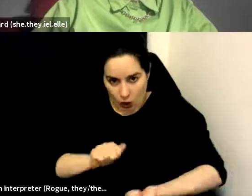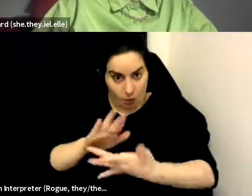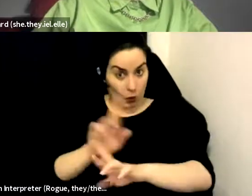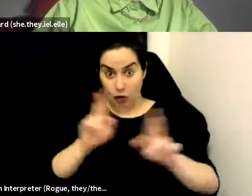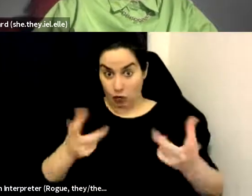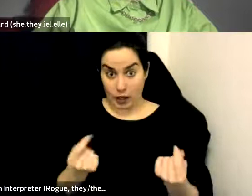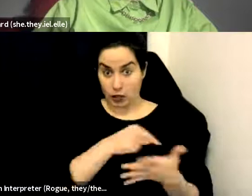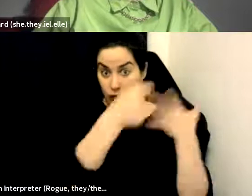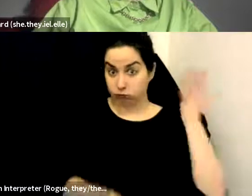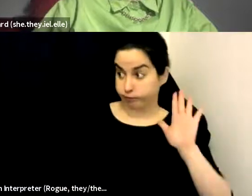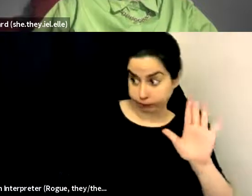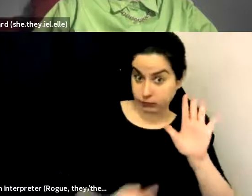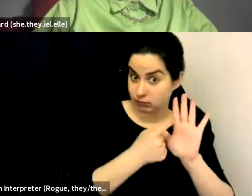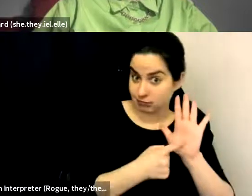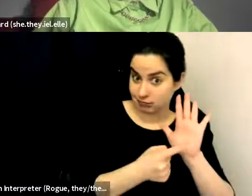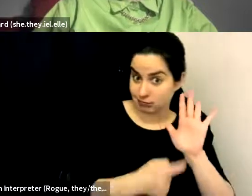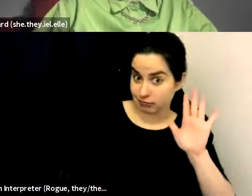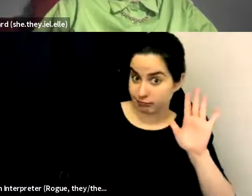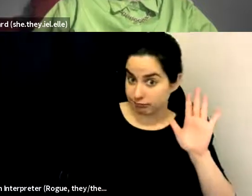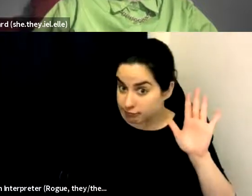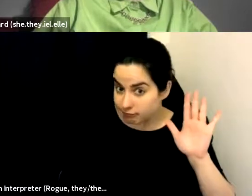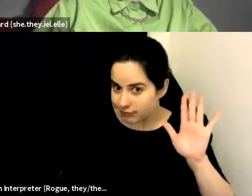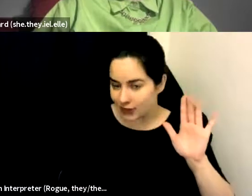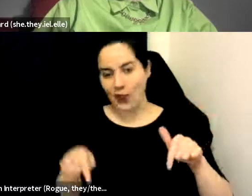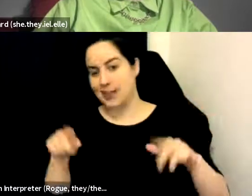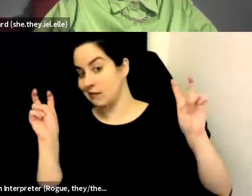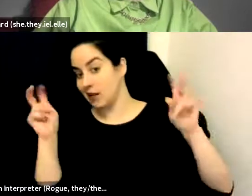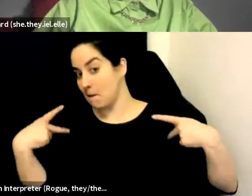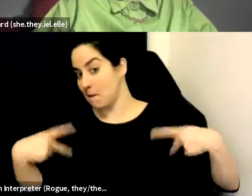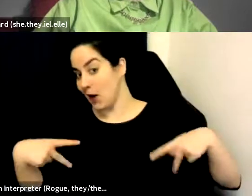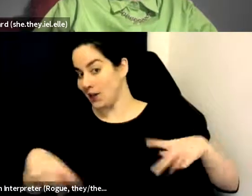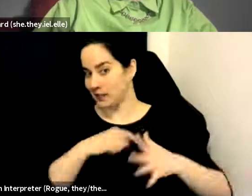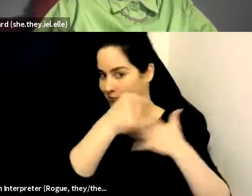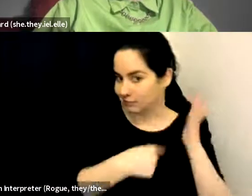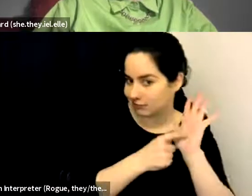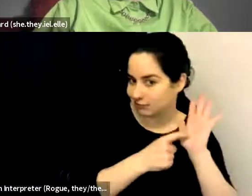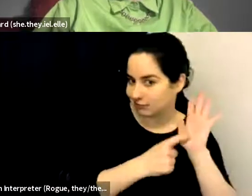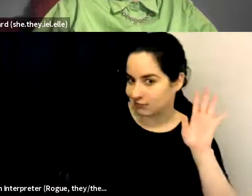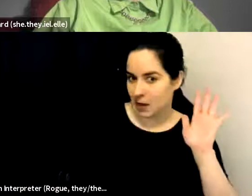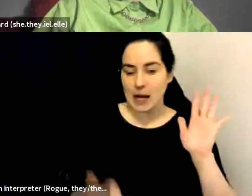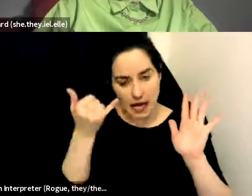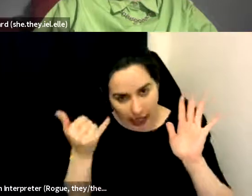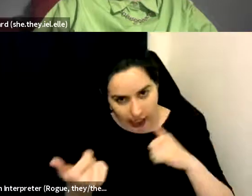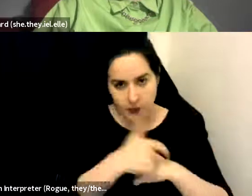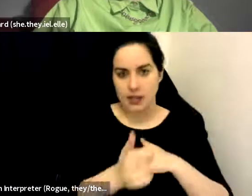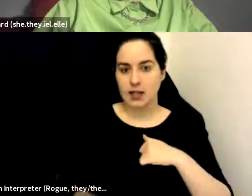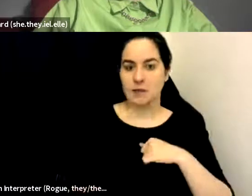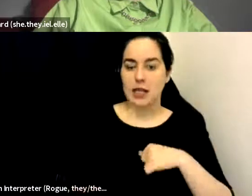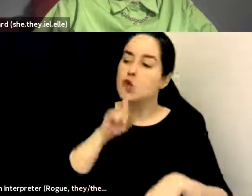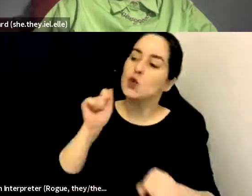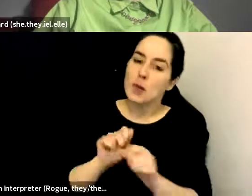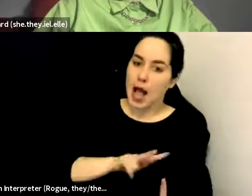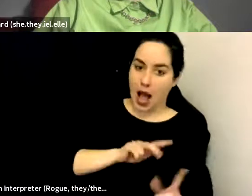this coming out party, but we need to, now is the time that we start to see those things